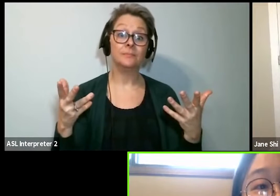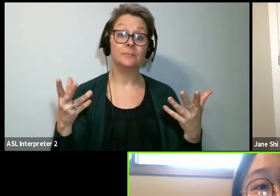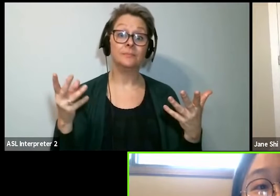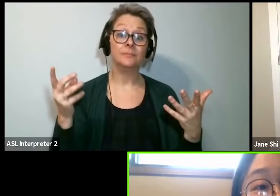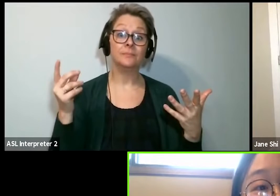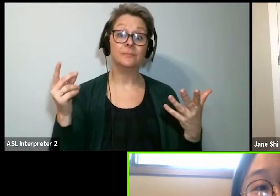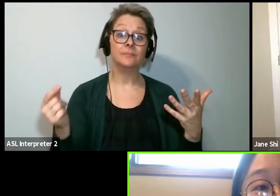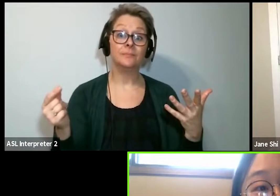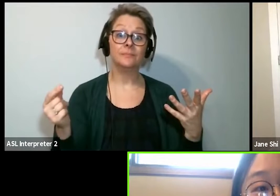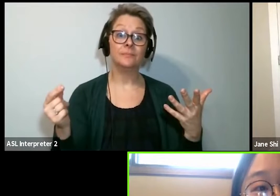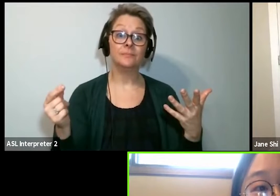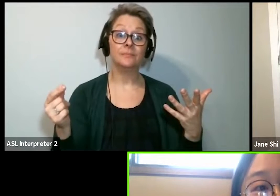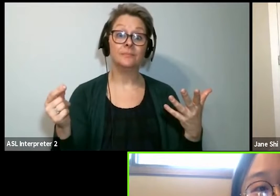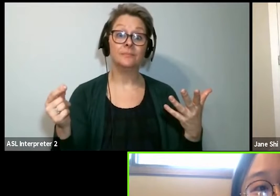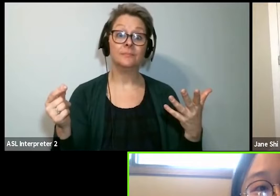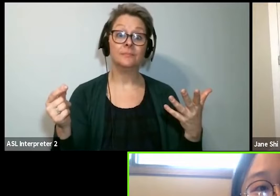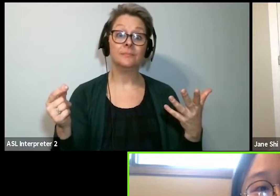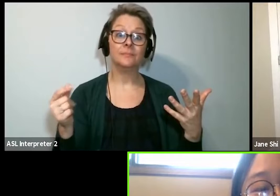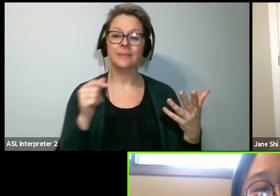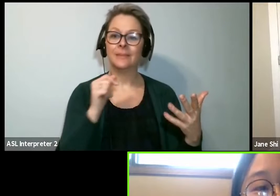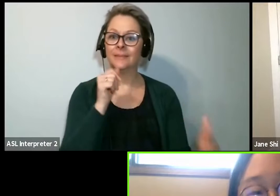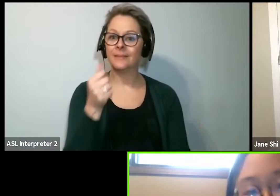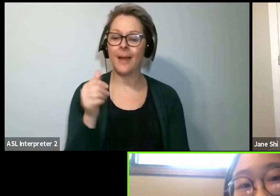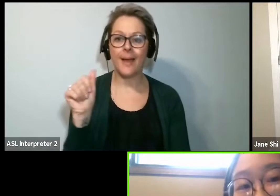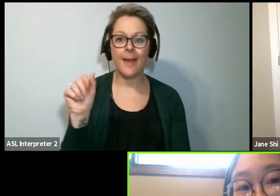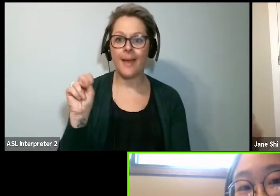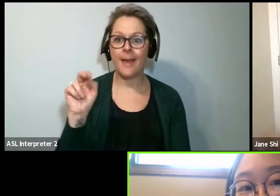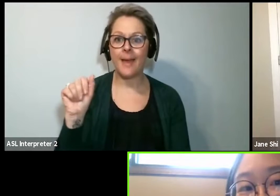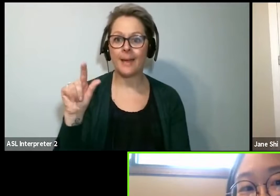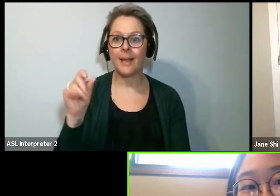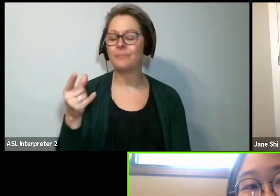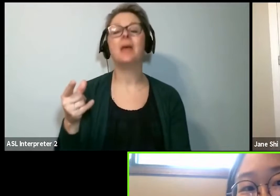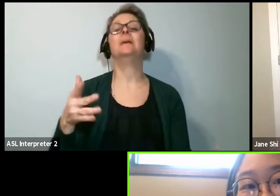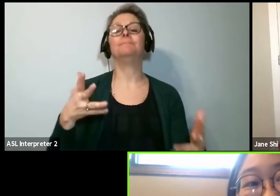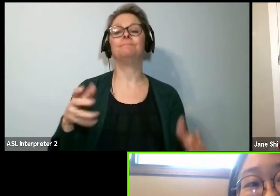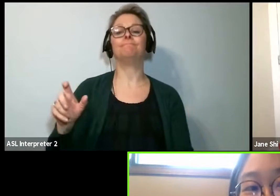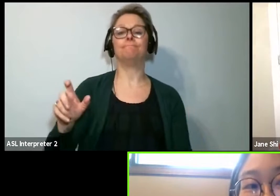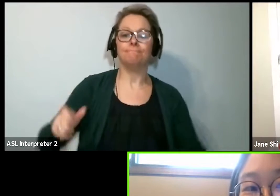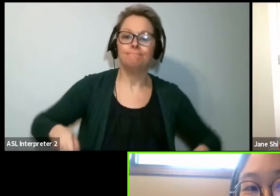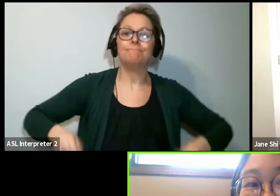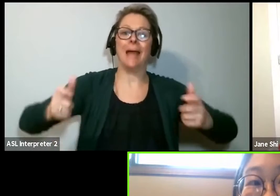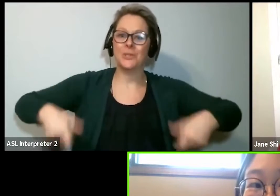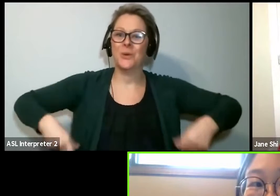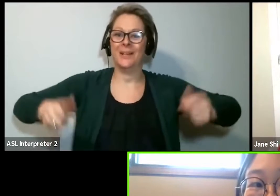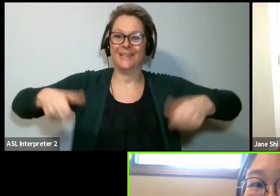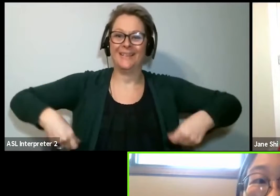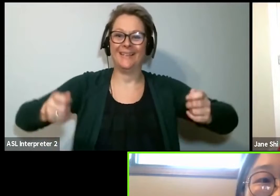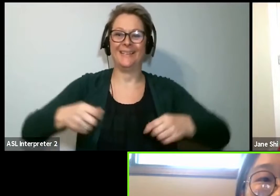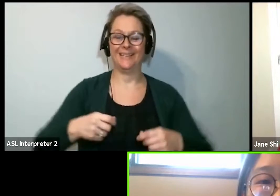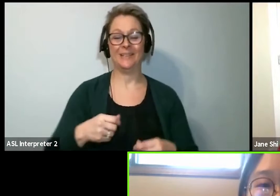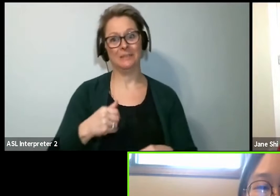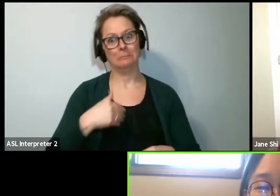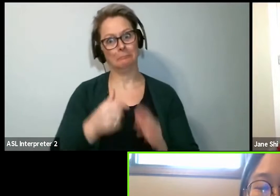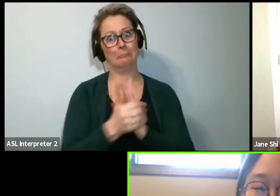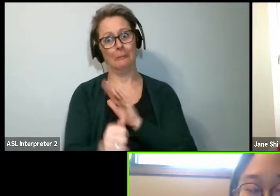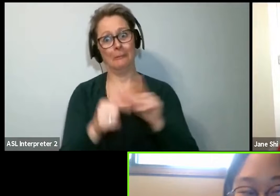is not an analog wheelchair. It's a manual wheelchair. I am very good at language.